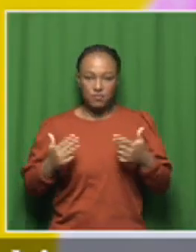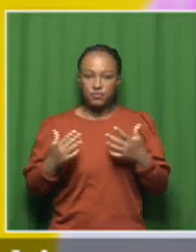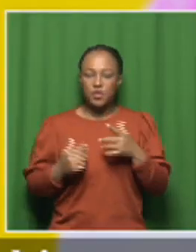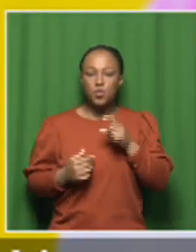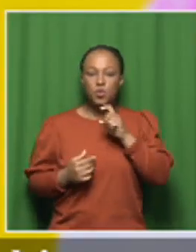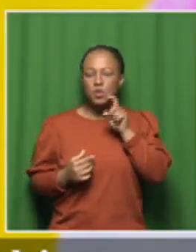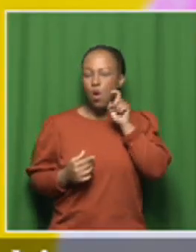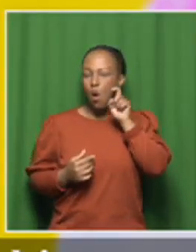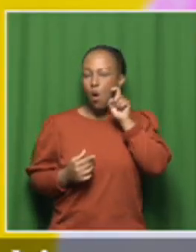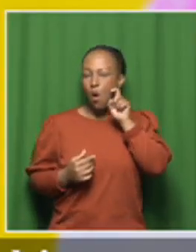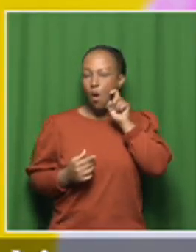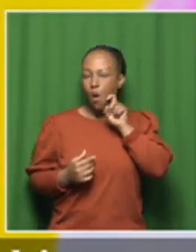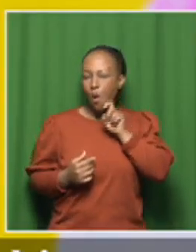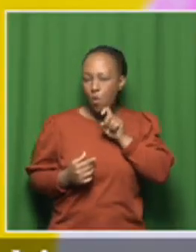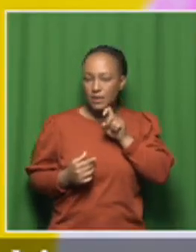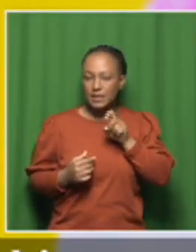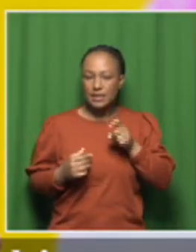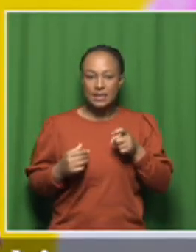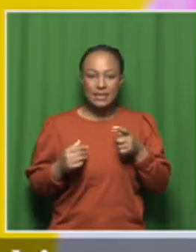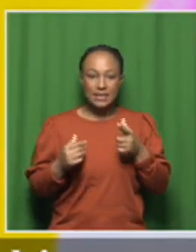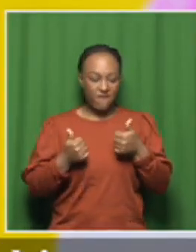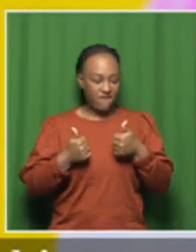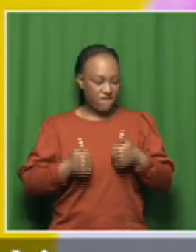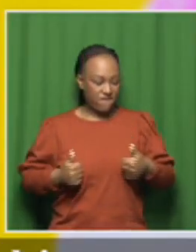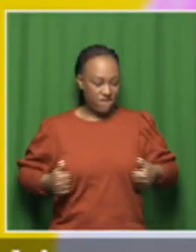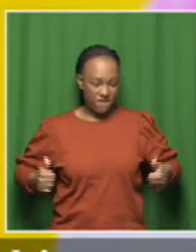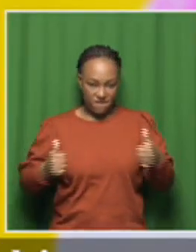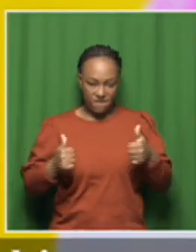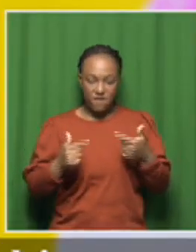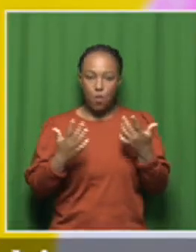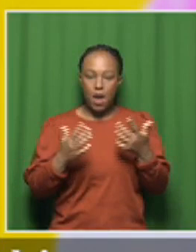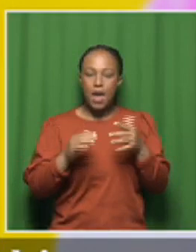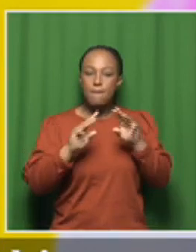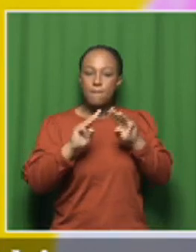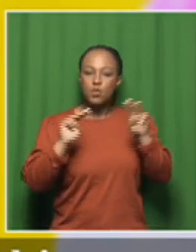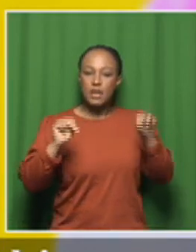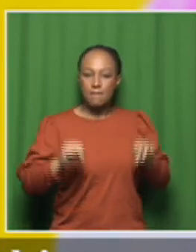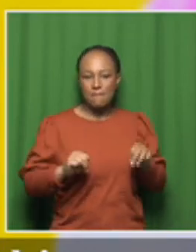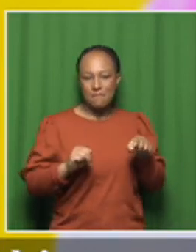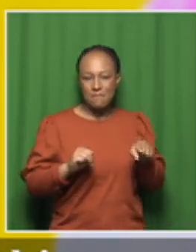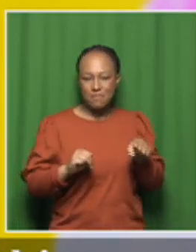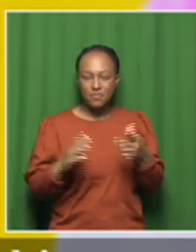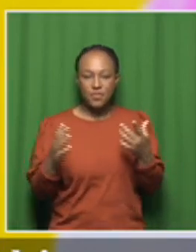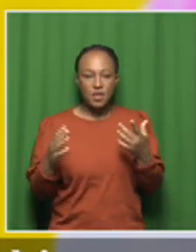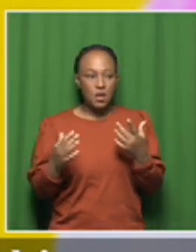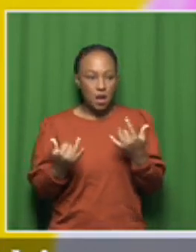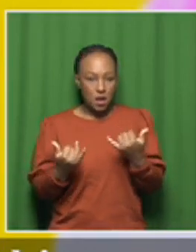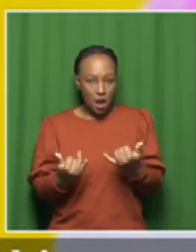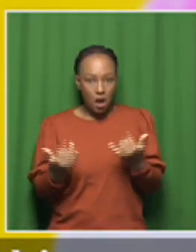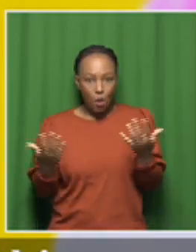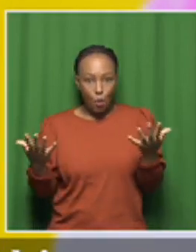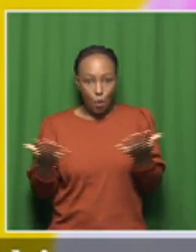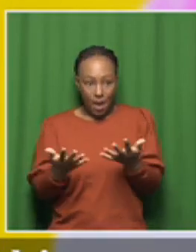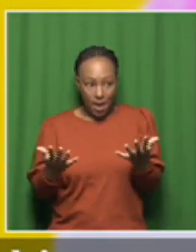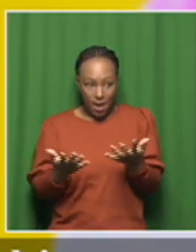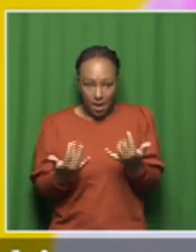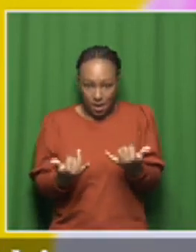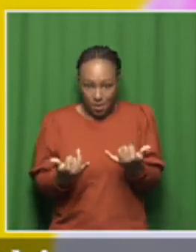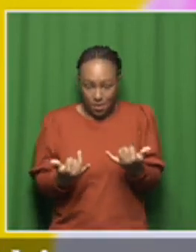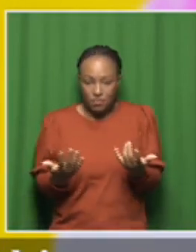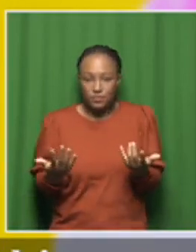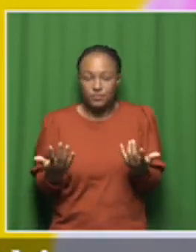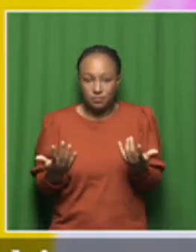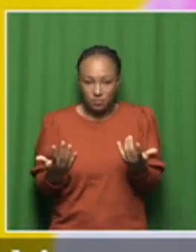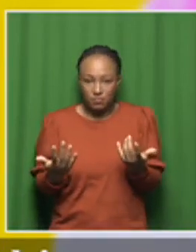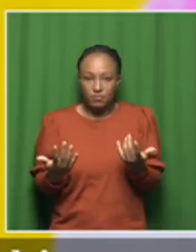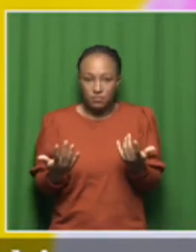from the museum to bring that out. And then we're going to move to the second part, which is where are we currently as a people, as a nation, given